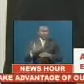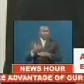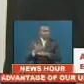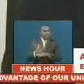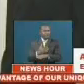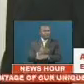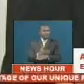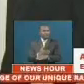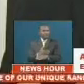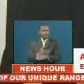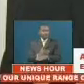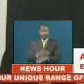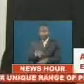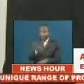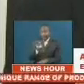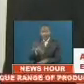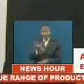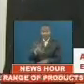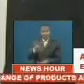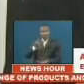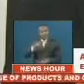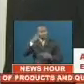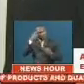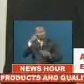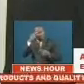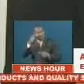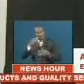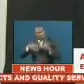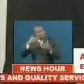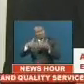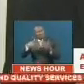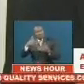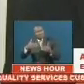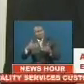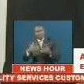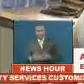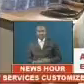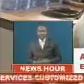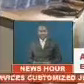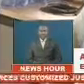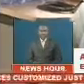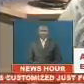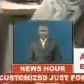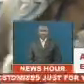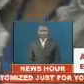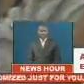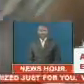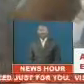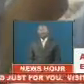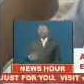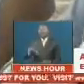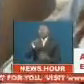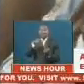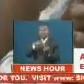So that's what should be taking place in the coming weeks, as far as I'm aware. On the deadly Ebola,